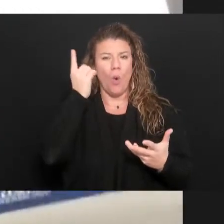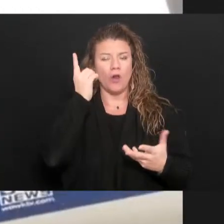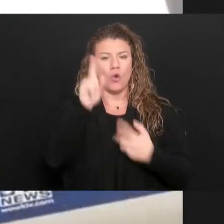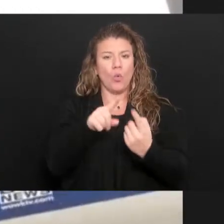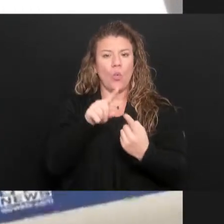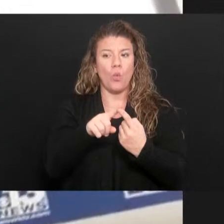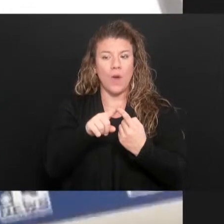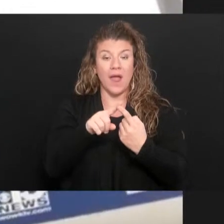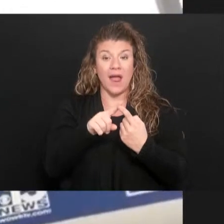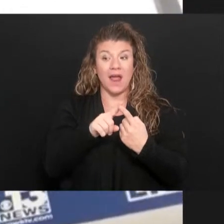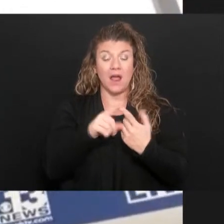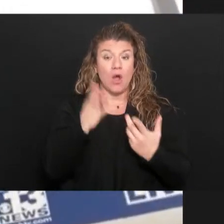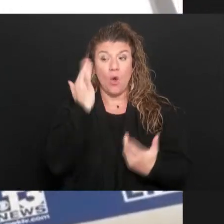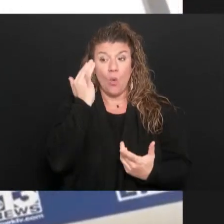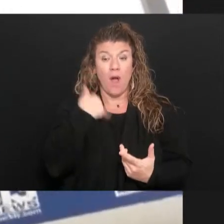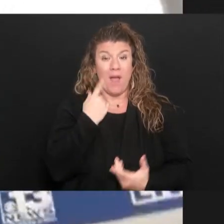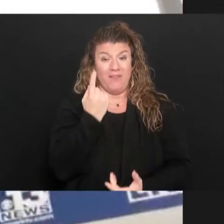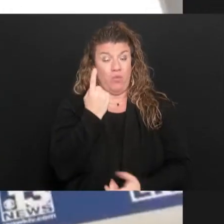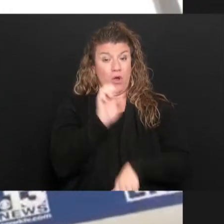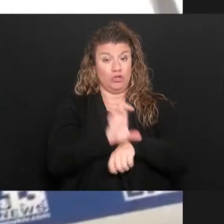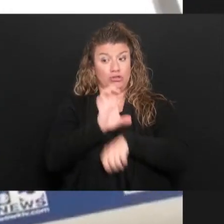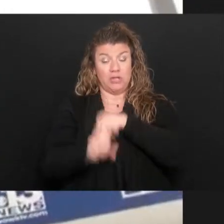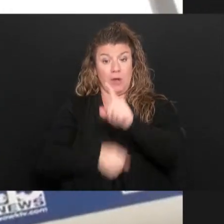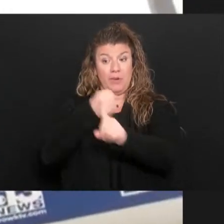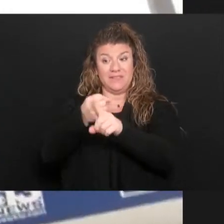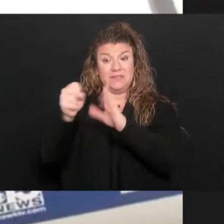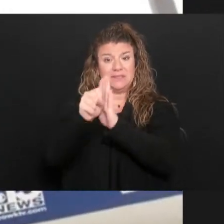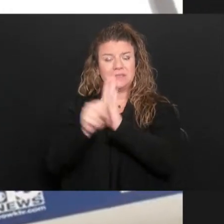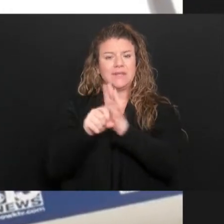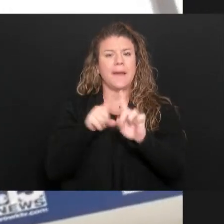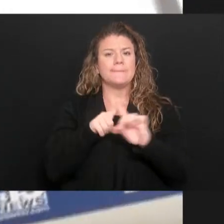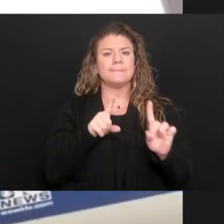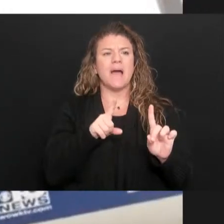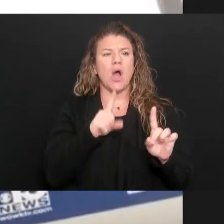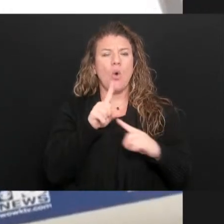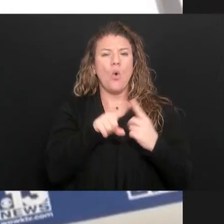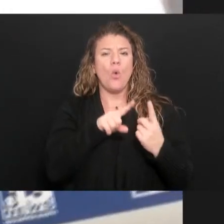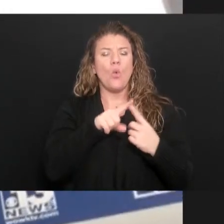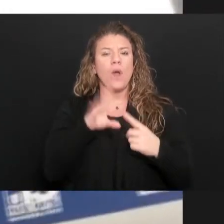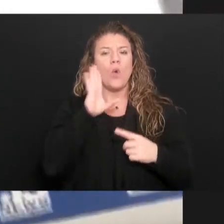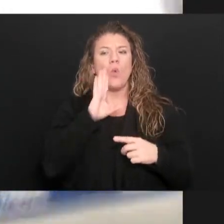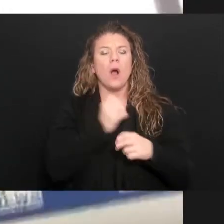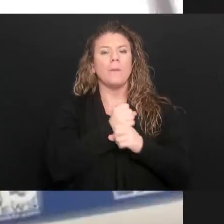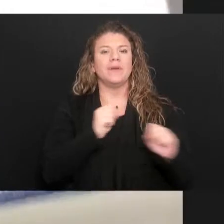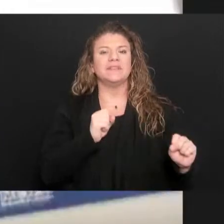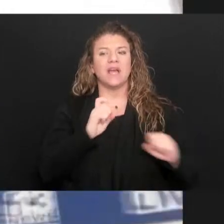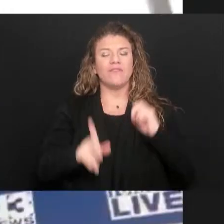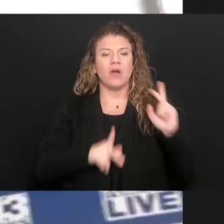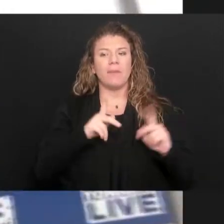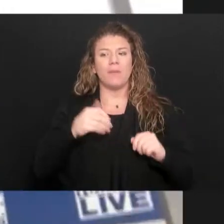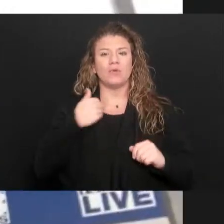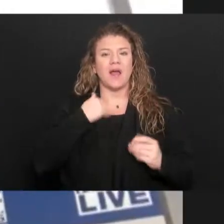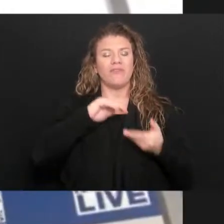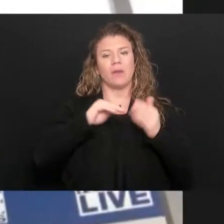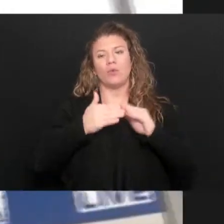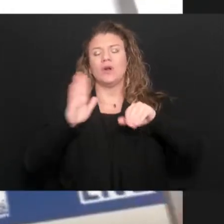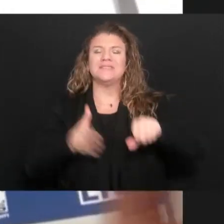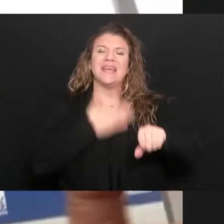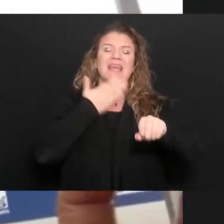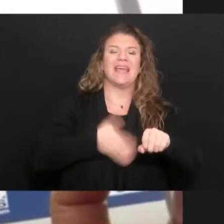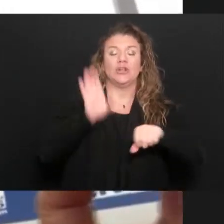because we only have one church outbreak in the entire state, but when will it be safe for people to be able to have community singing in